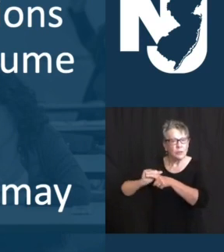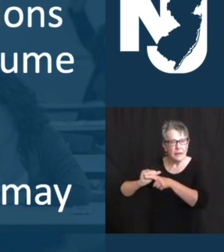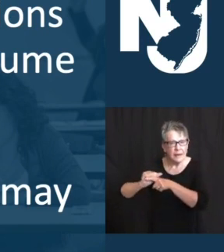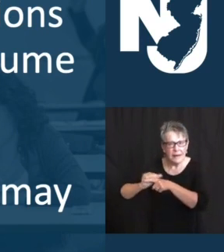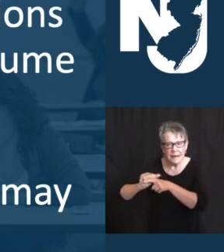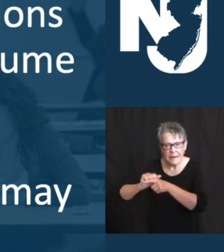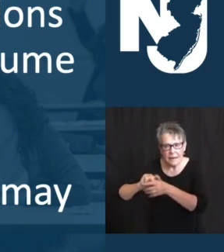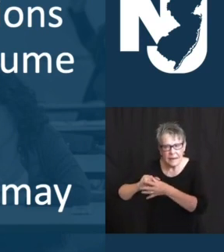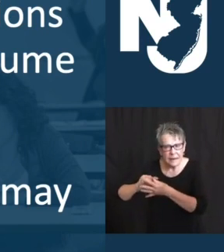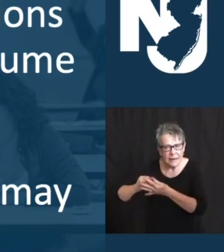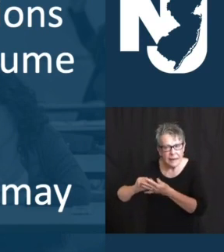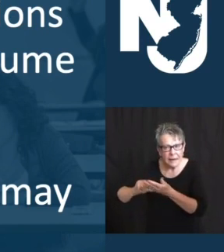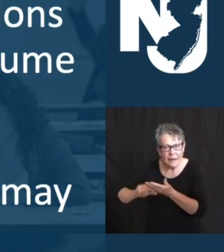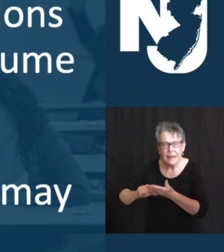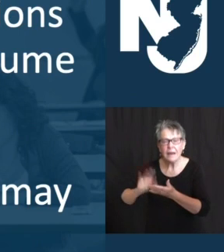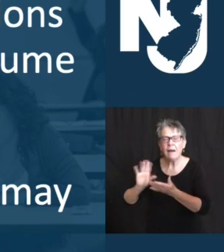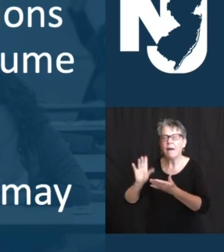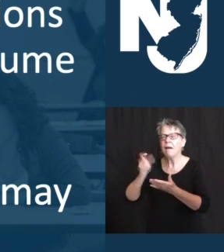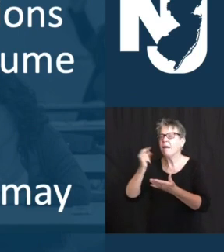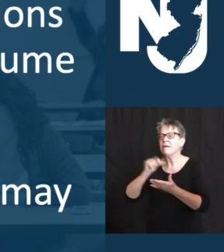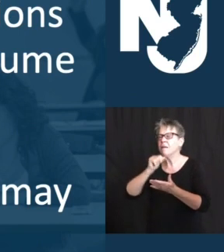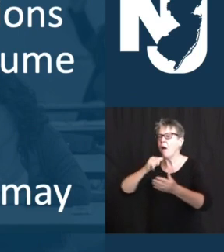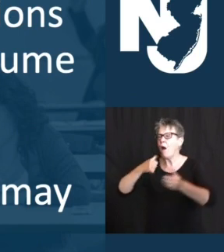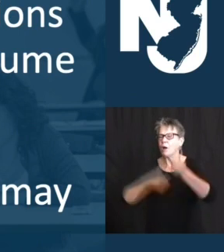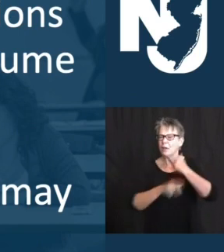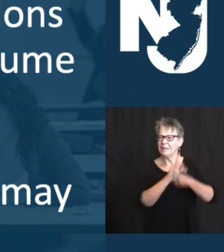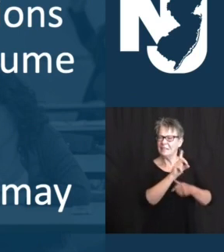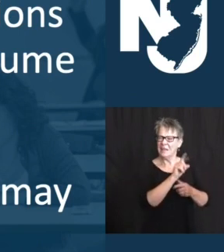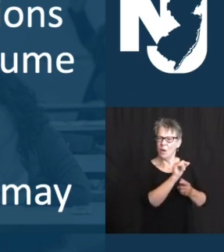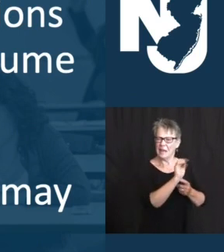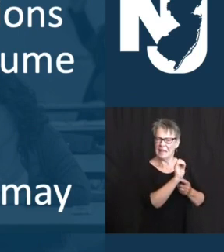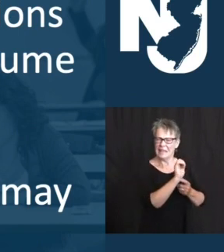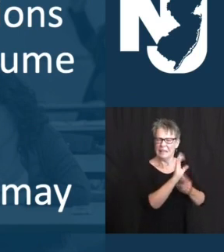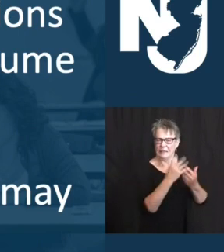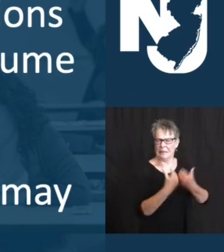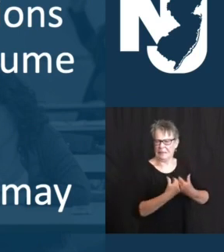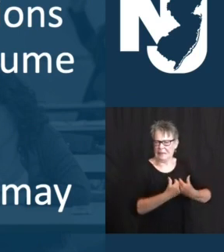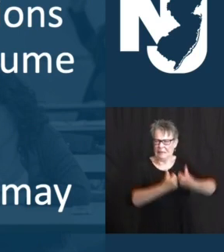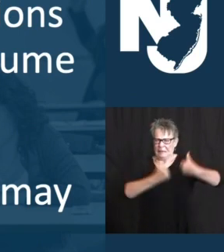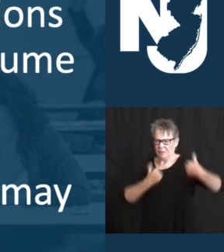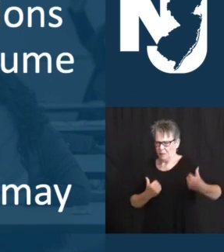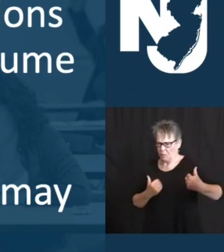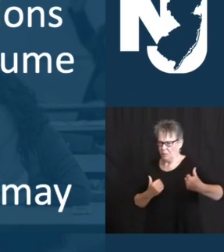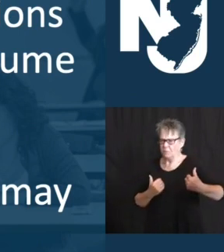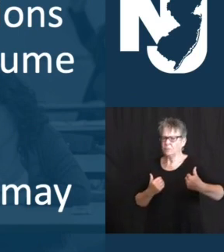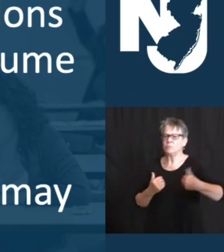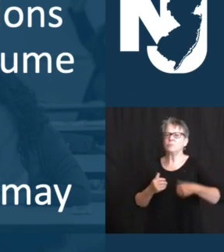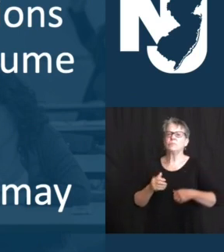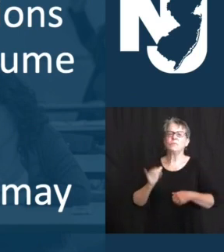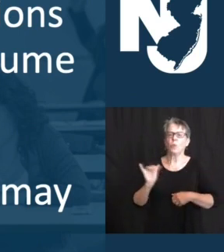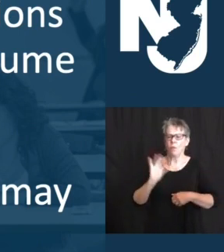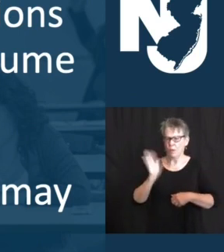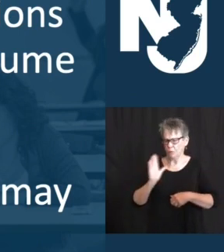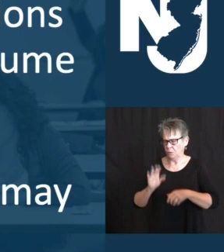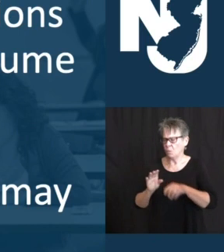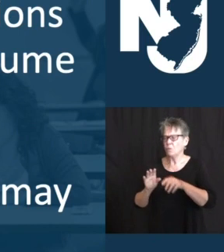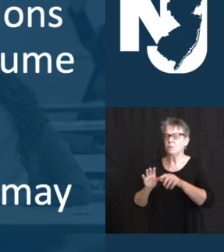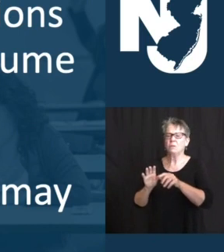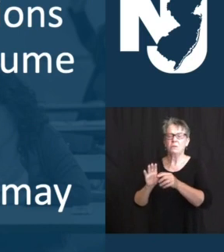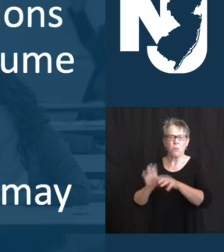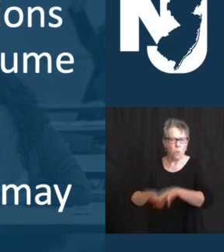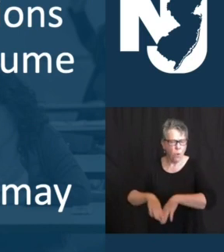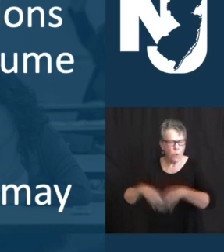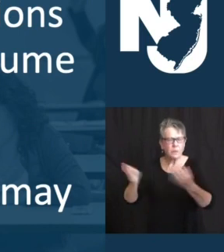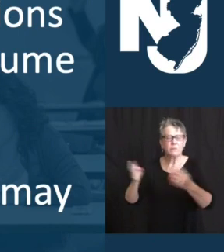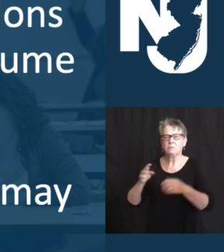subject to a similar set of health and safety protocols from their respective oversight agencies. This additional information